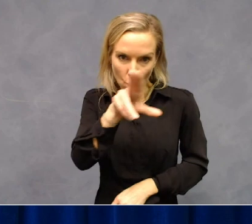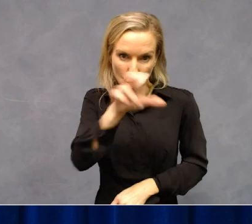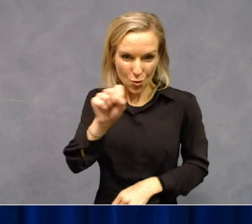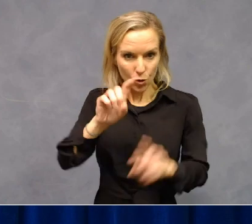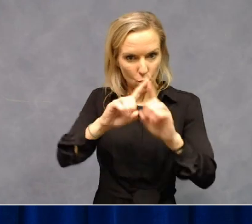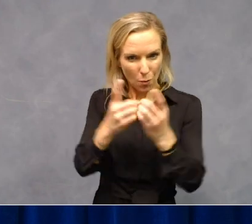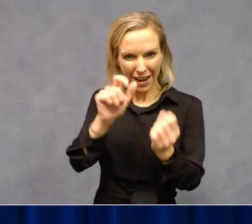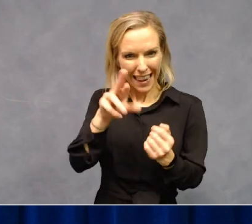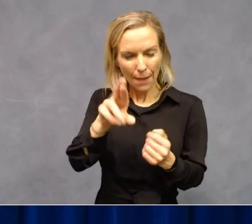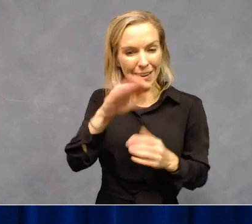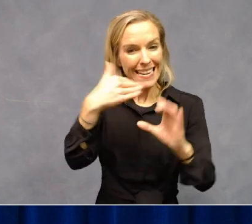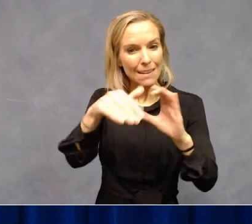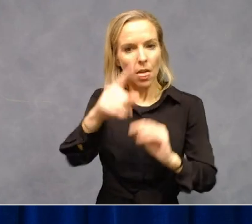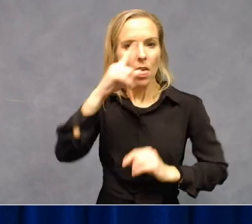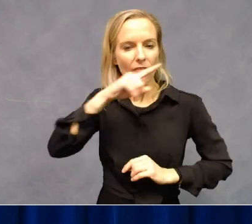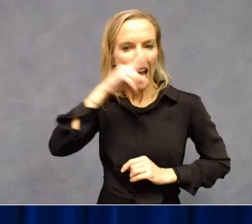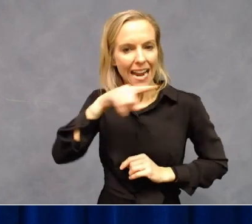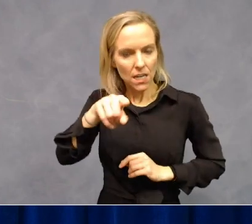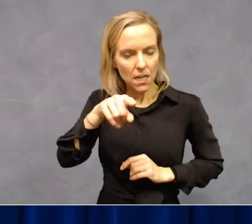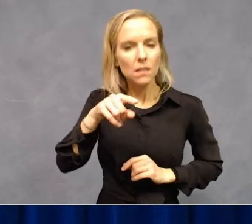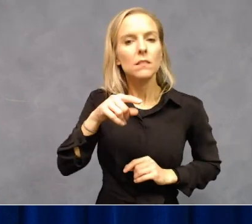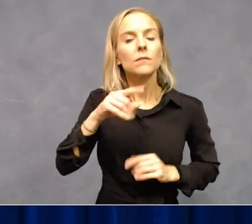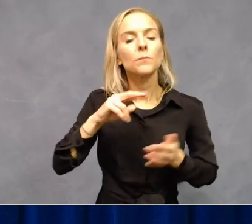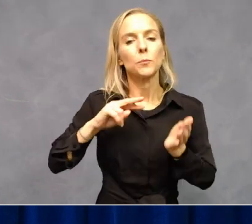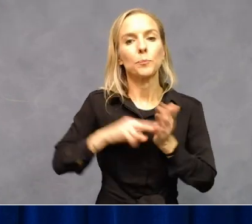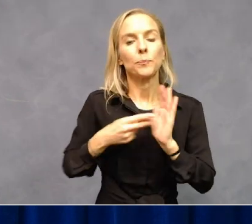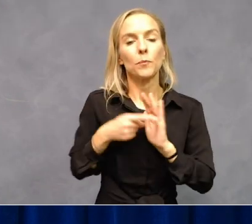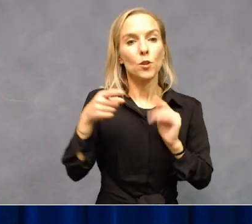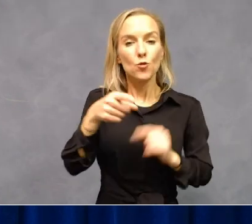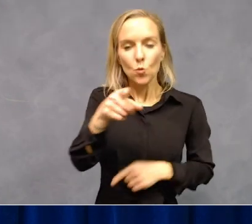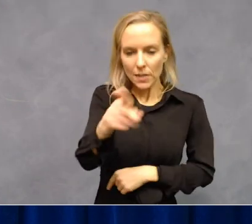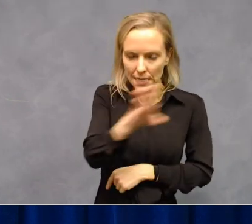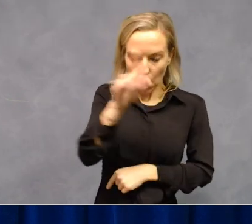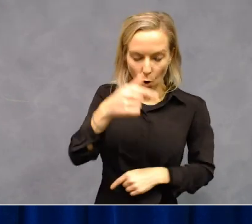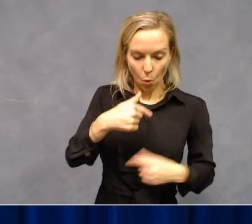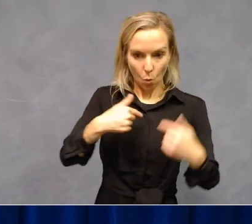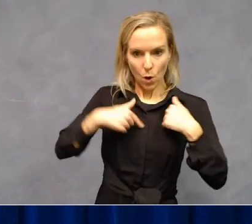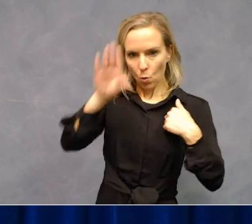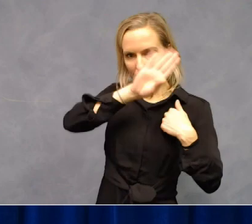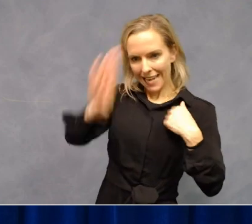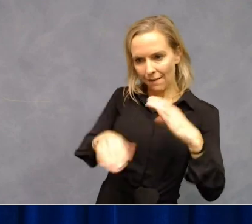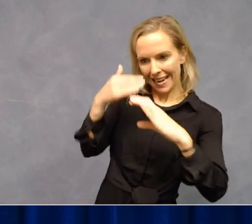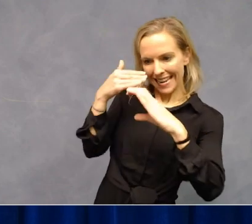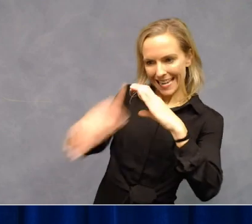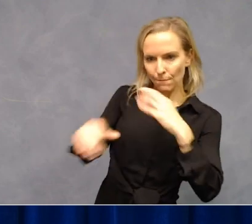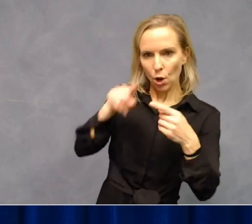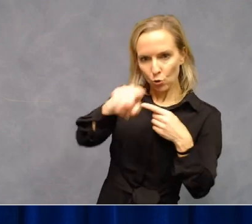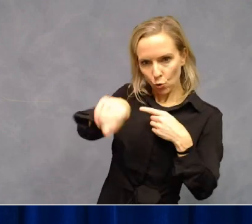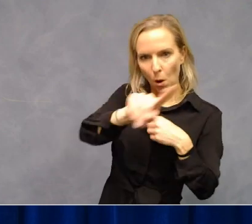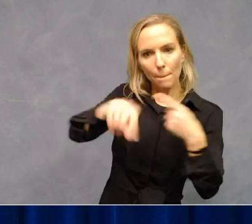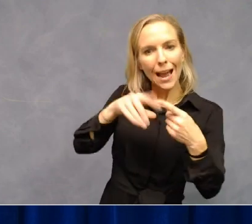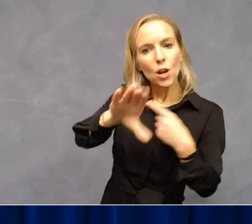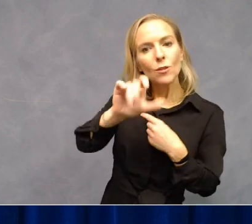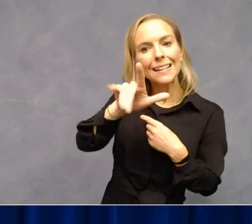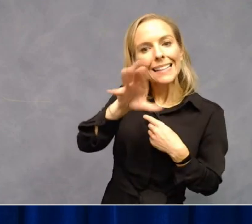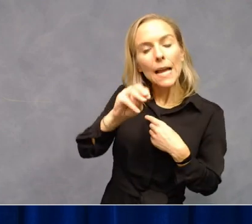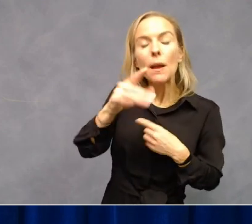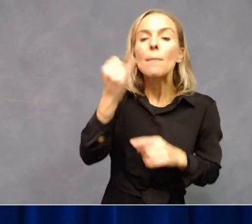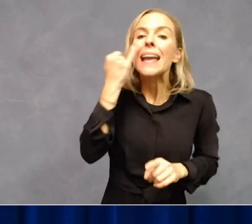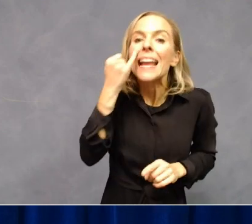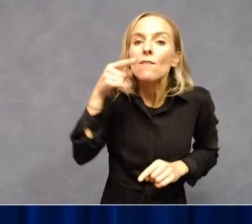address. You will never get an email from the U.S. Department of Labor about your claim unless you've emailed them